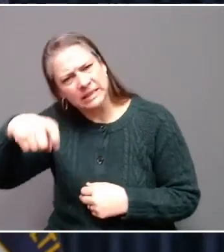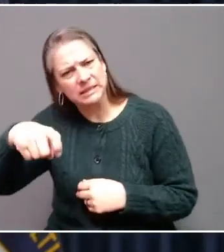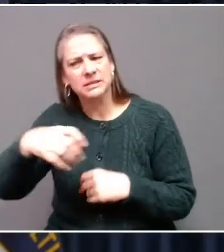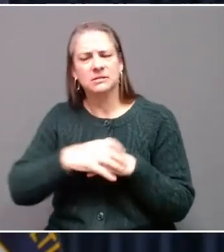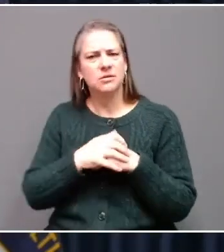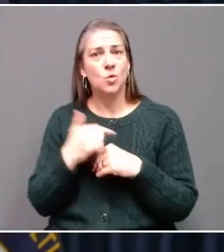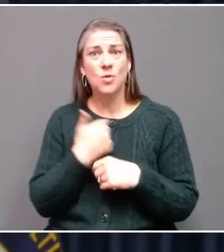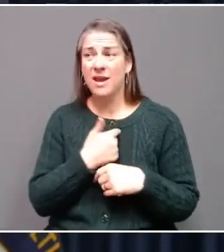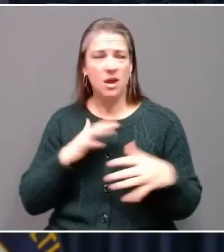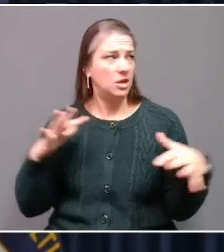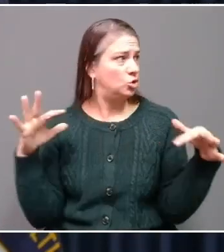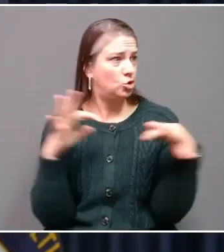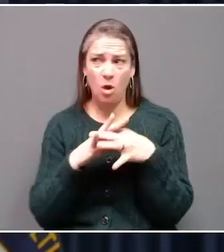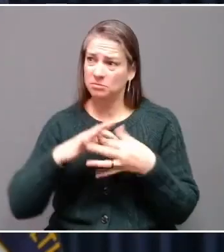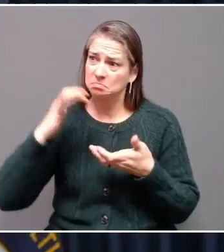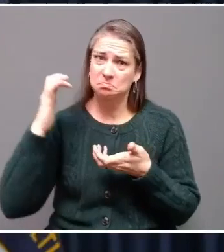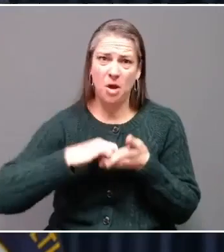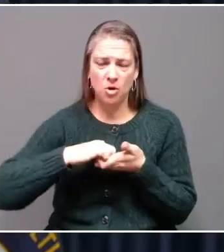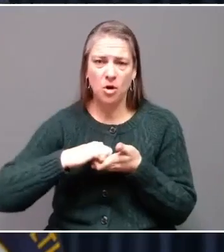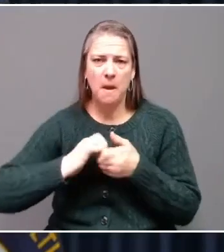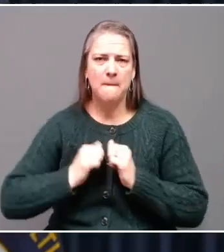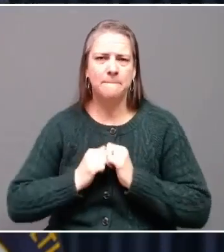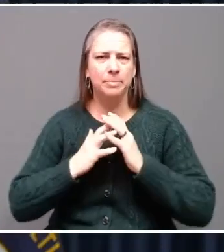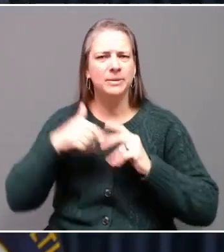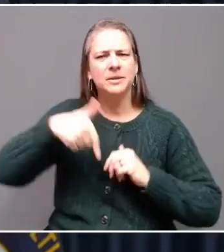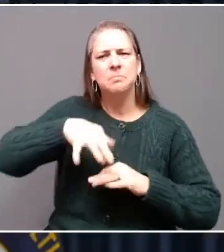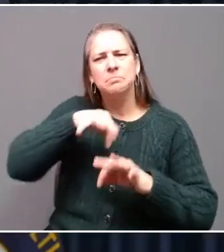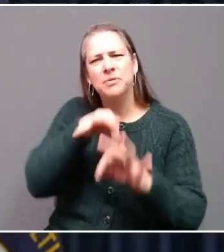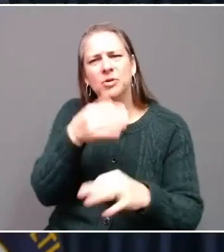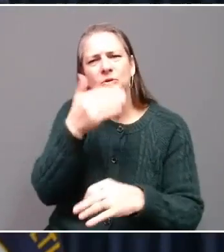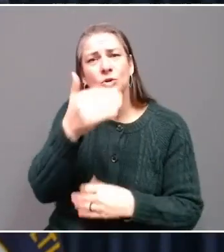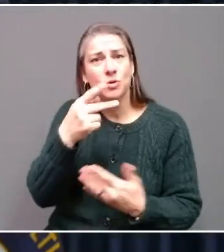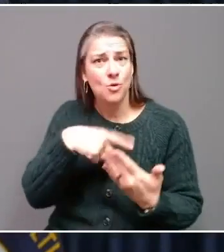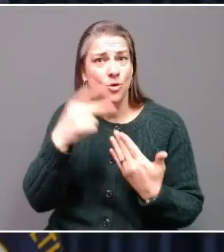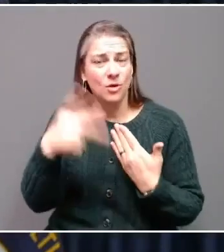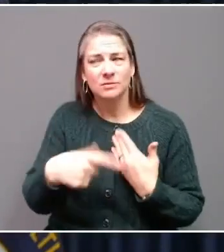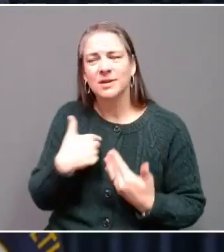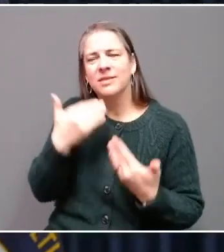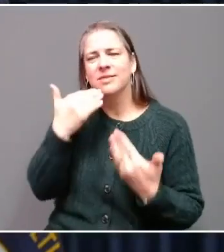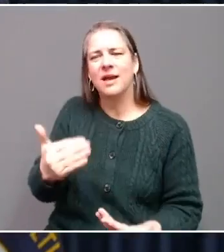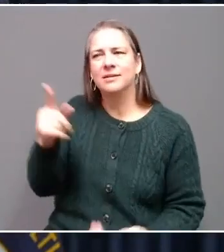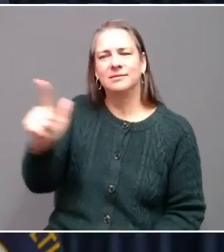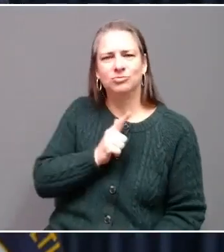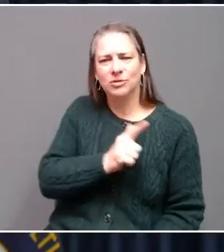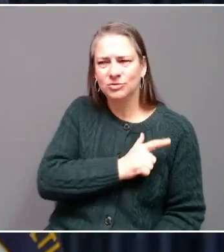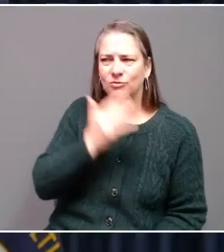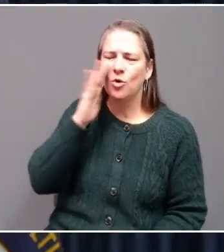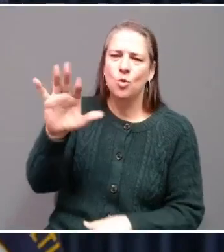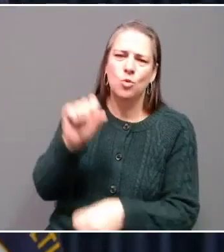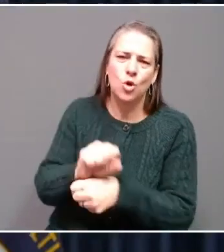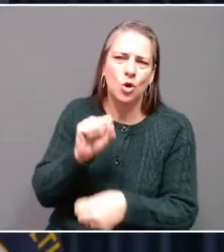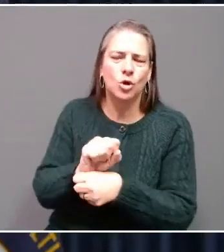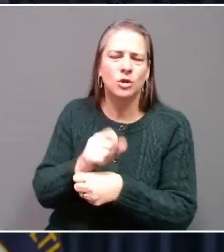program. So I'm grateful, and I thank the General Assembly for their work on both of these allocations. Between round